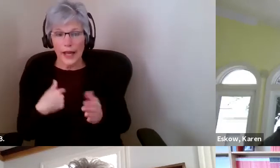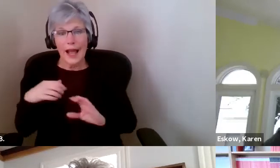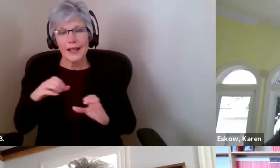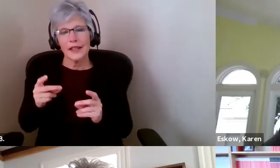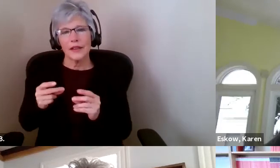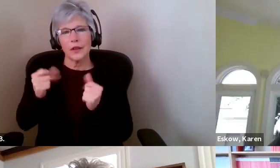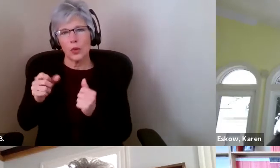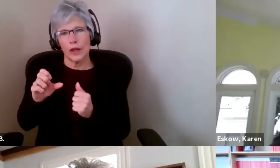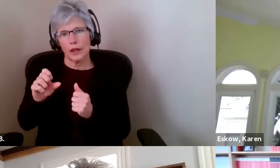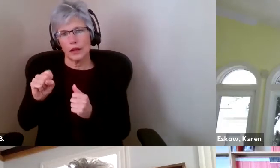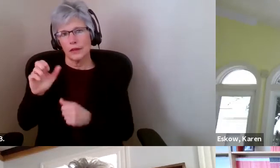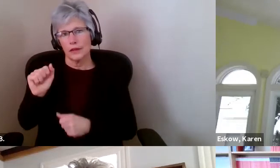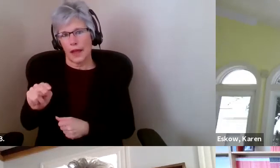that